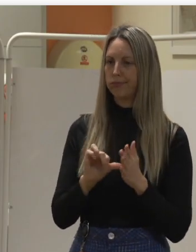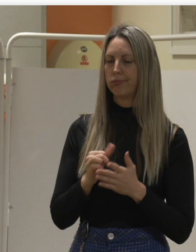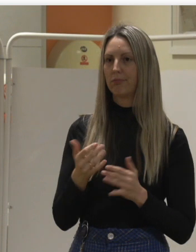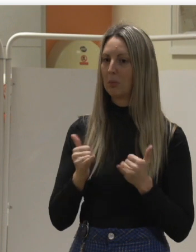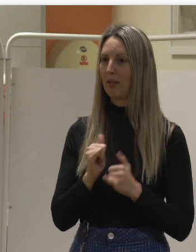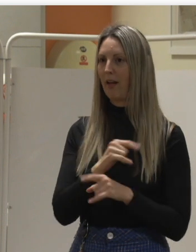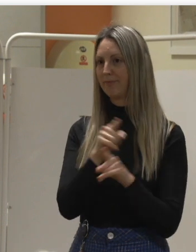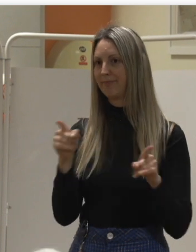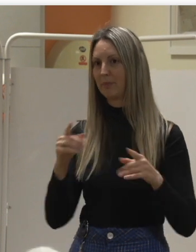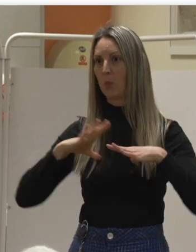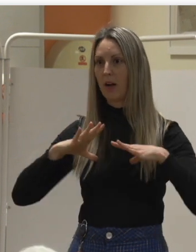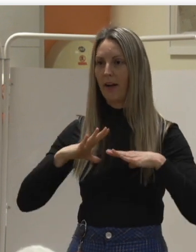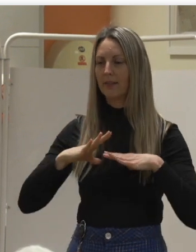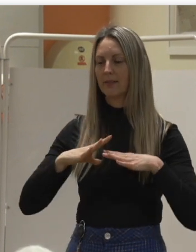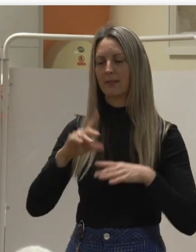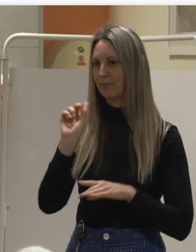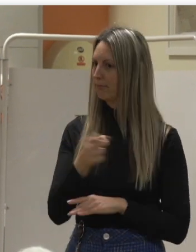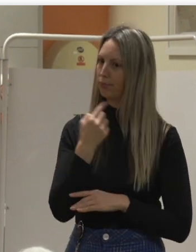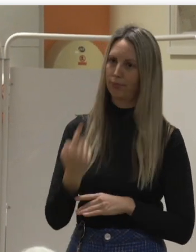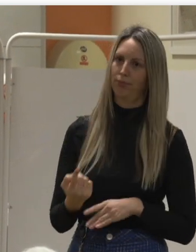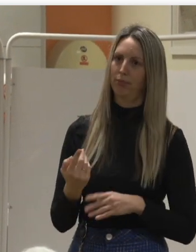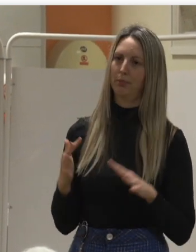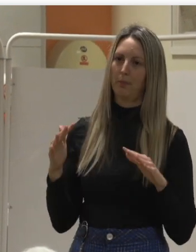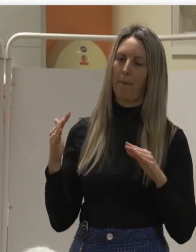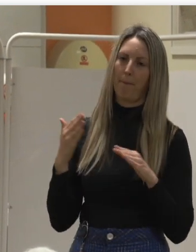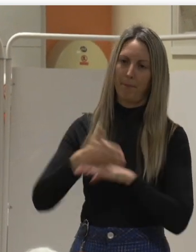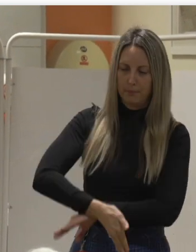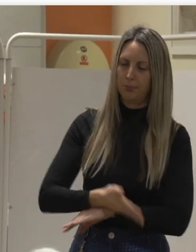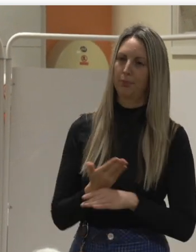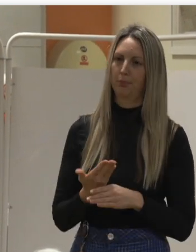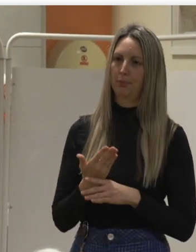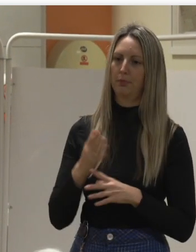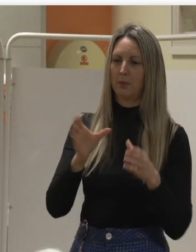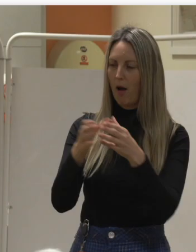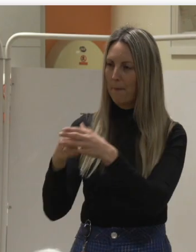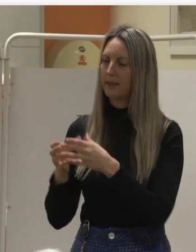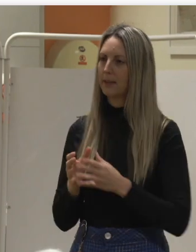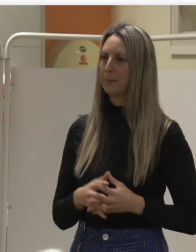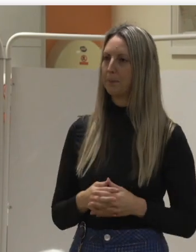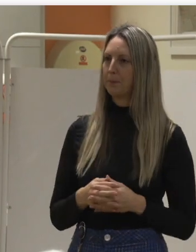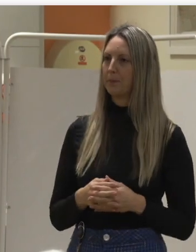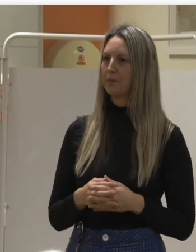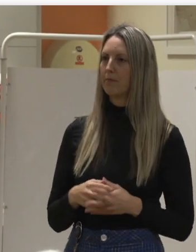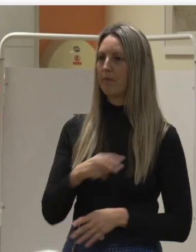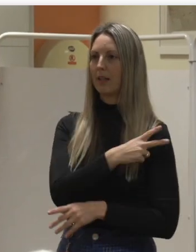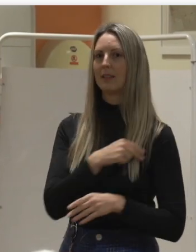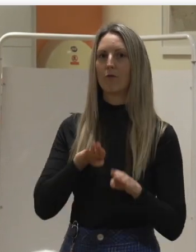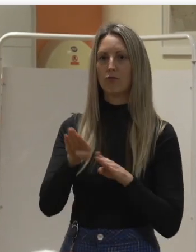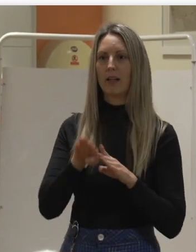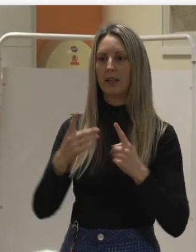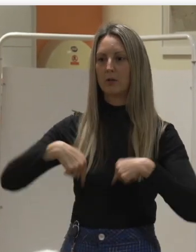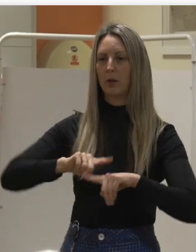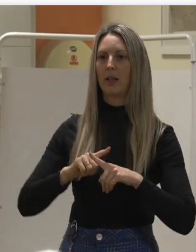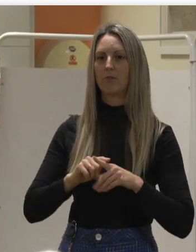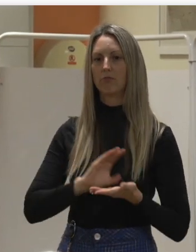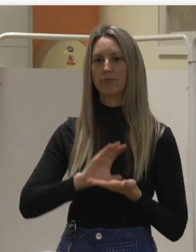on a ward or in an outpatients department. And then we fund a lot of staff training, from things like, I've got a couple of